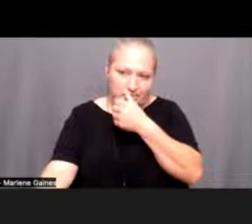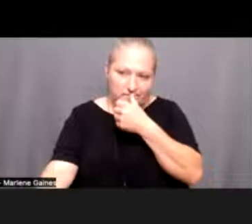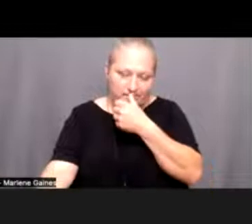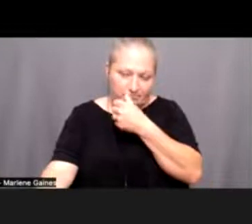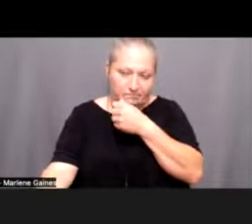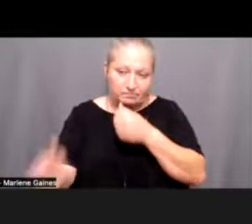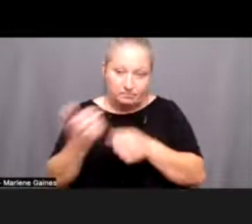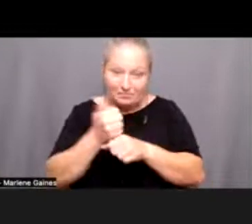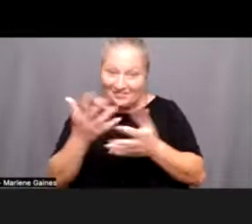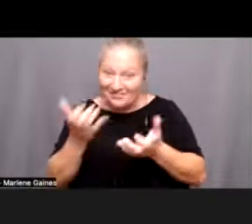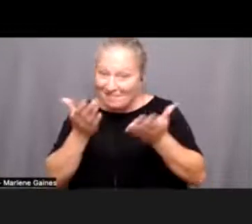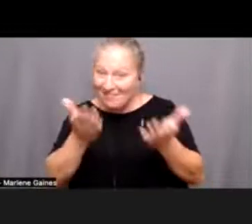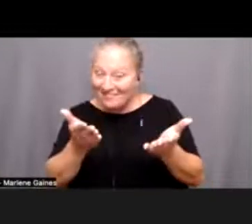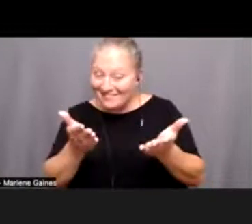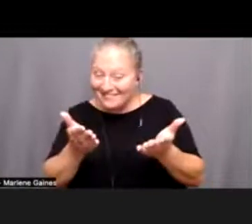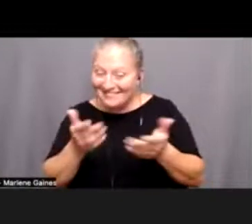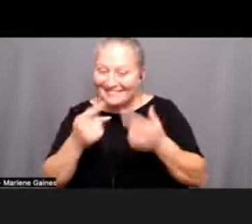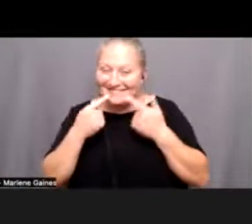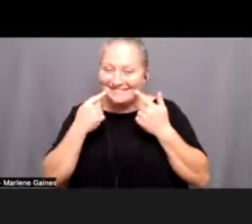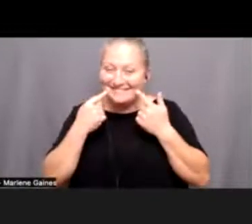Would anyone like to make a motion?